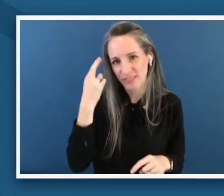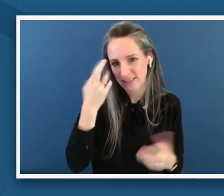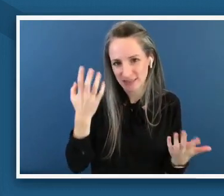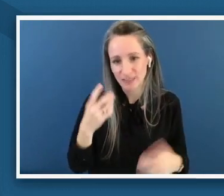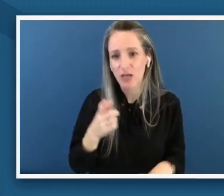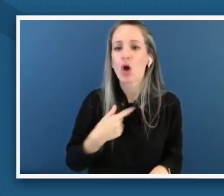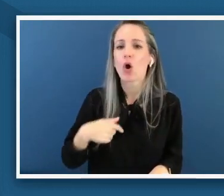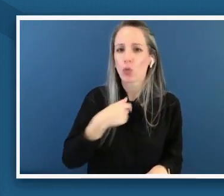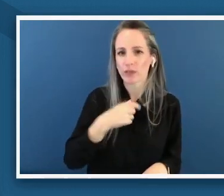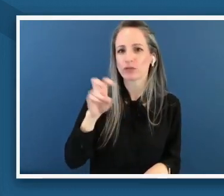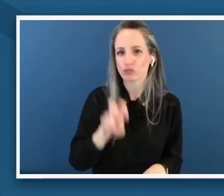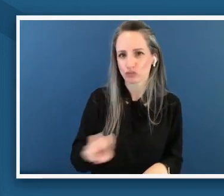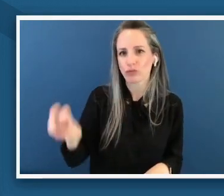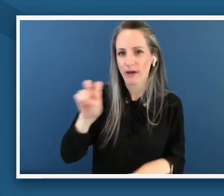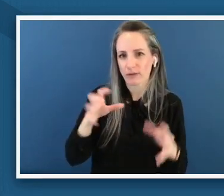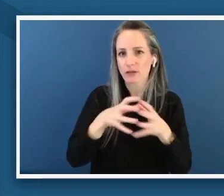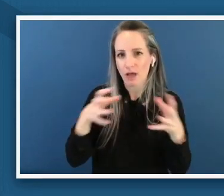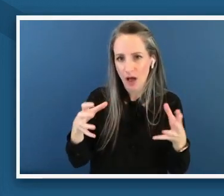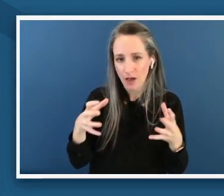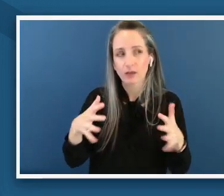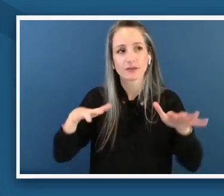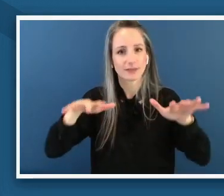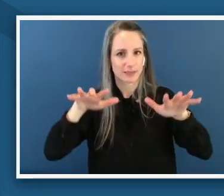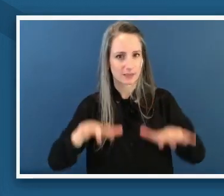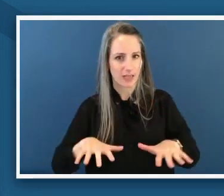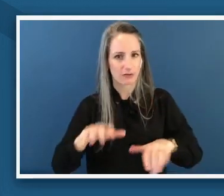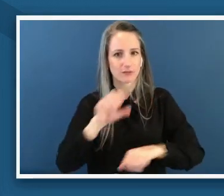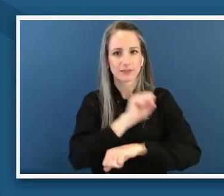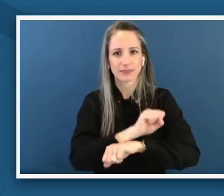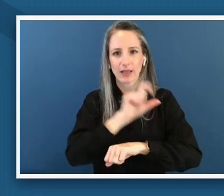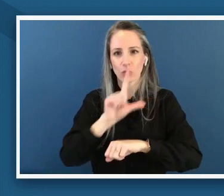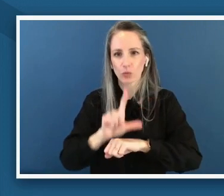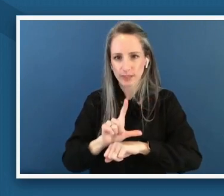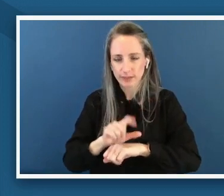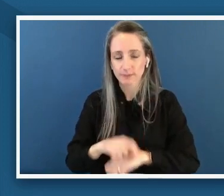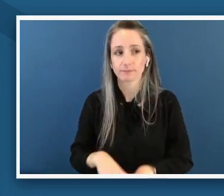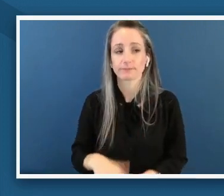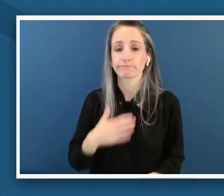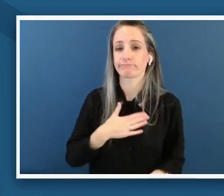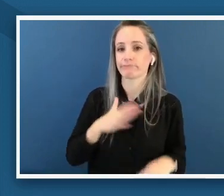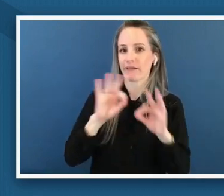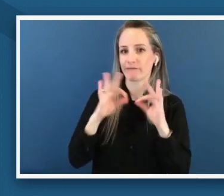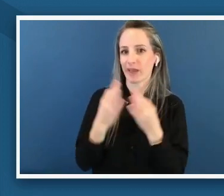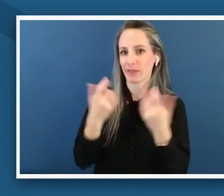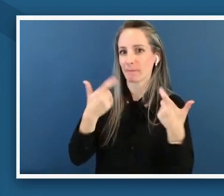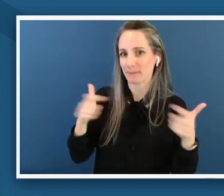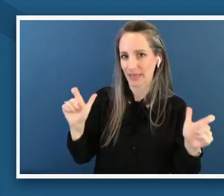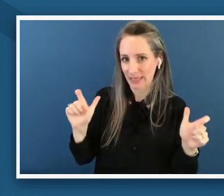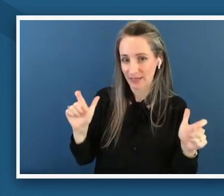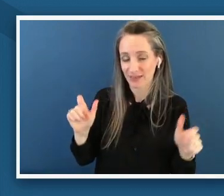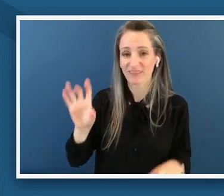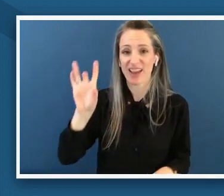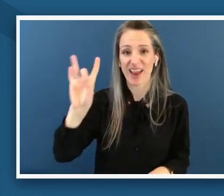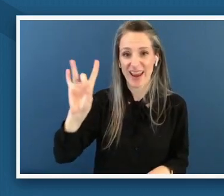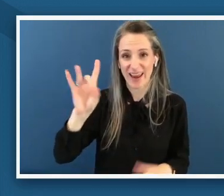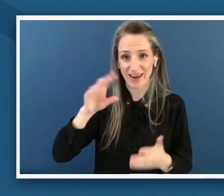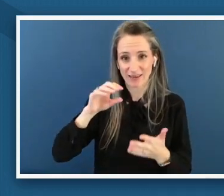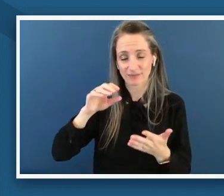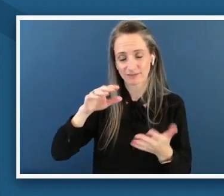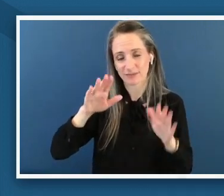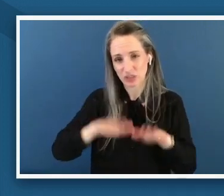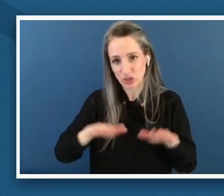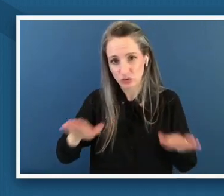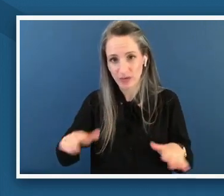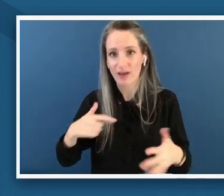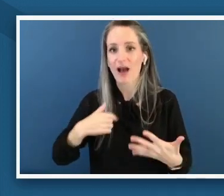remember we finally settled in St. Louis. I'm from a big family of 8. I'm the oldest, and so my parents didn't have a lot,